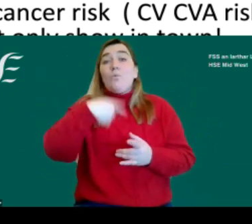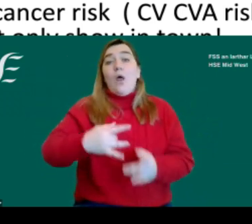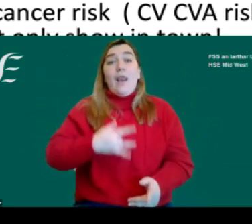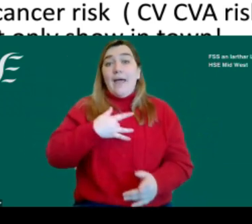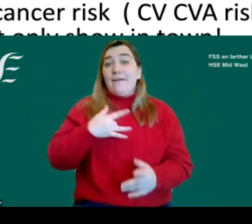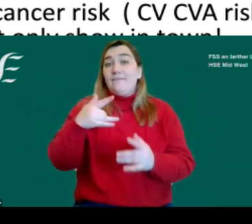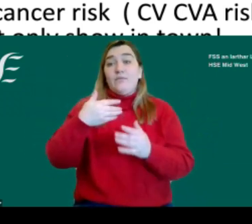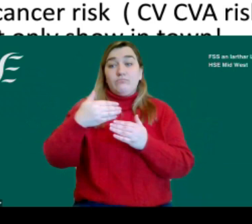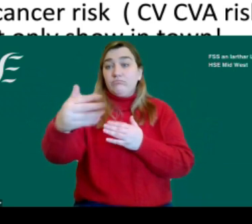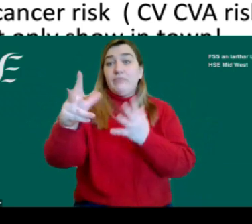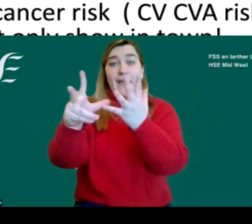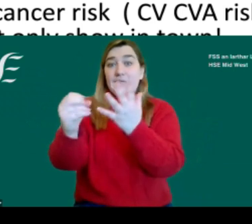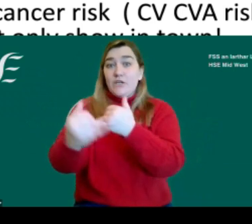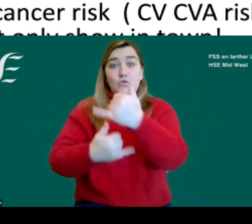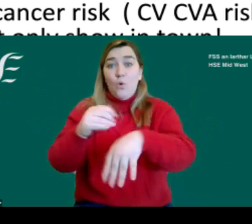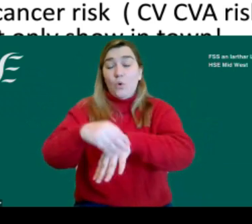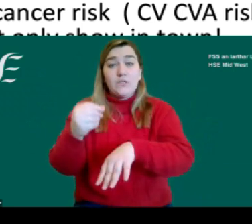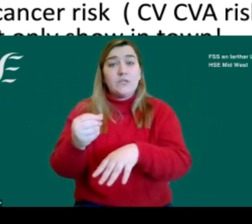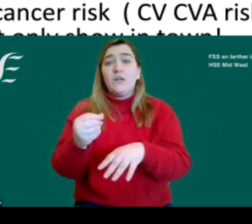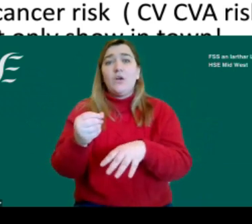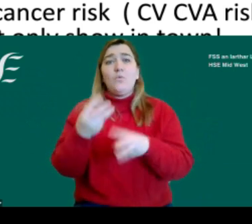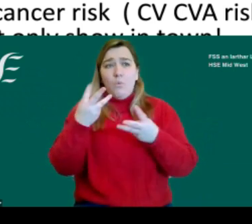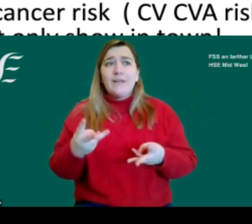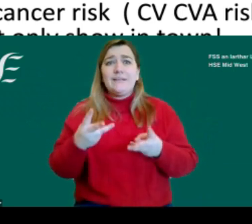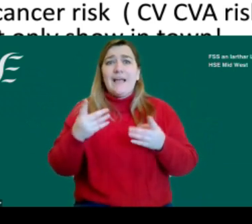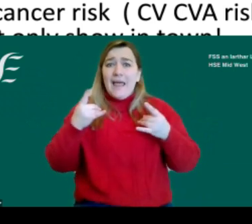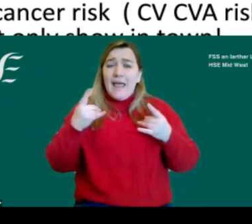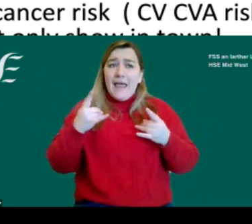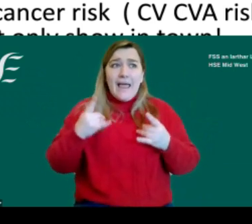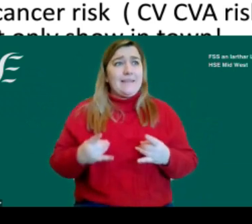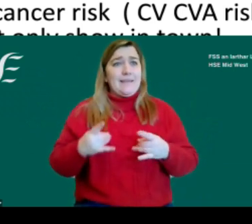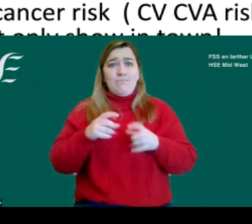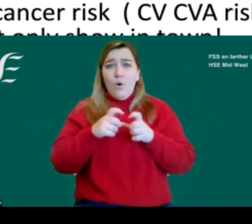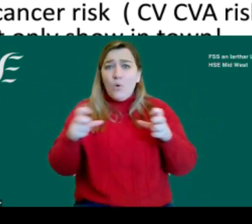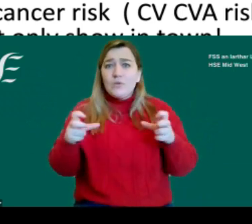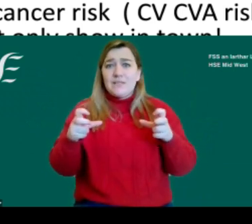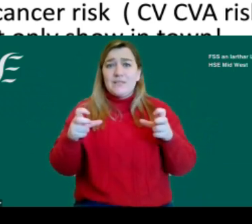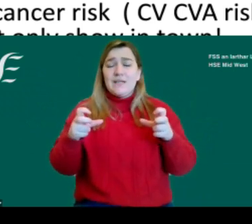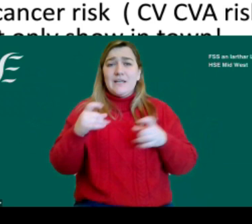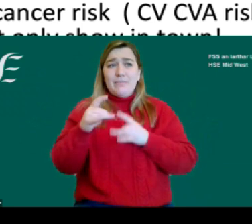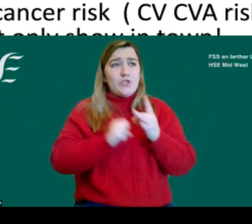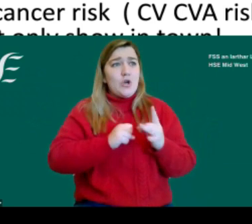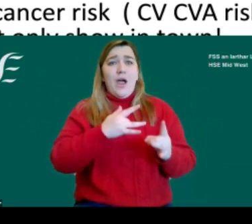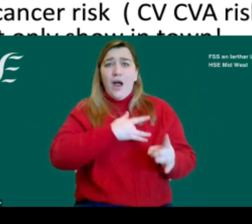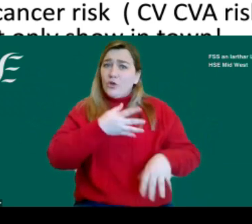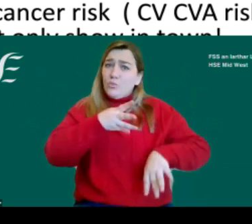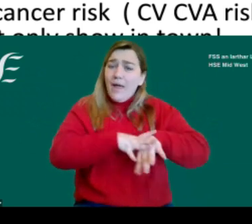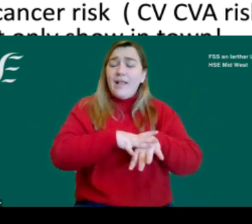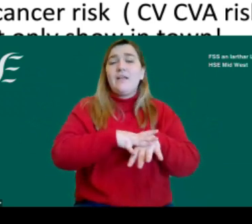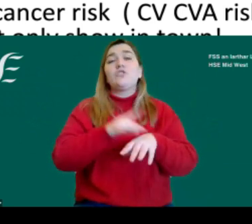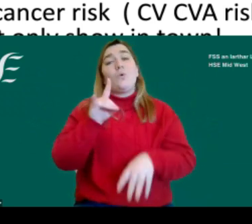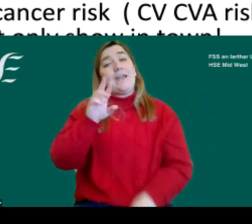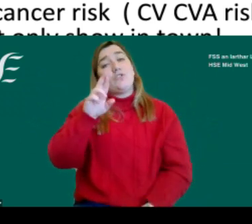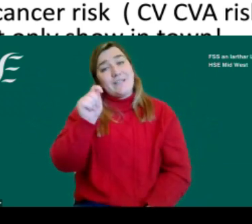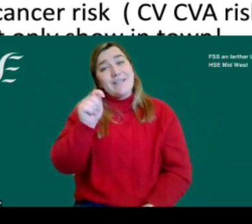and heart attacks. And HRT is part of the protection there. So if you look at what kills women, like lung cancer and bowel cancer are high up there.